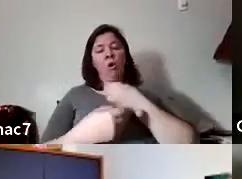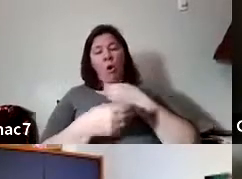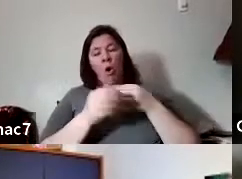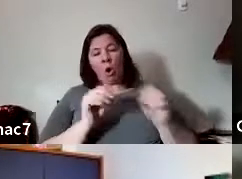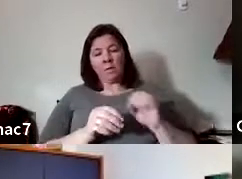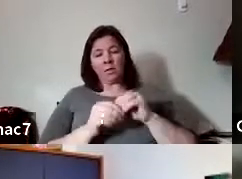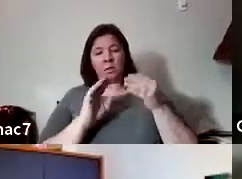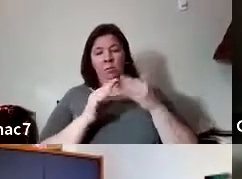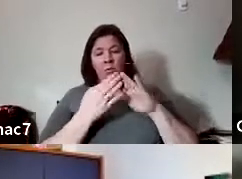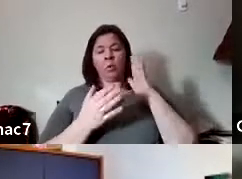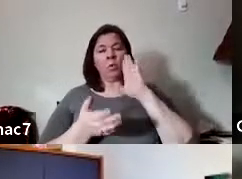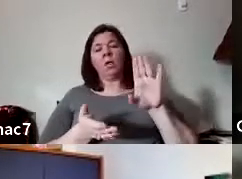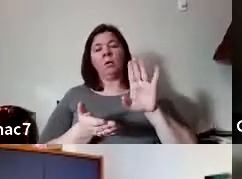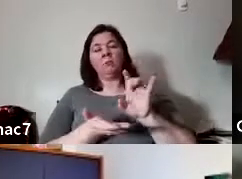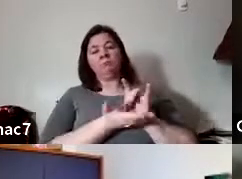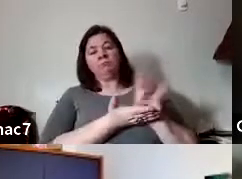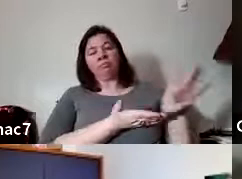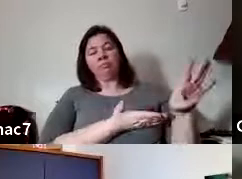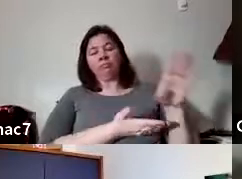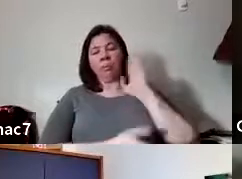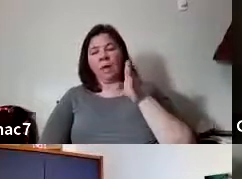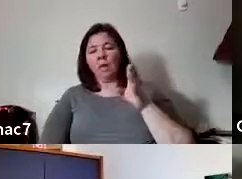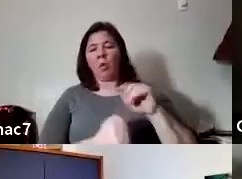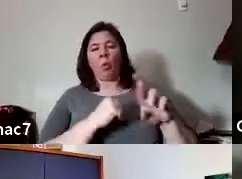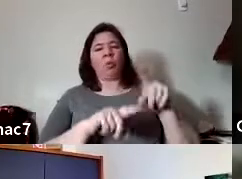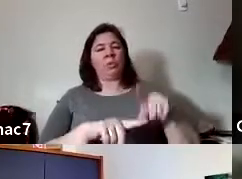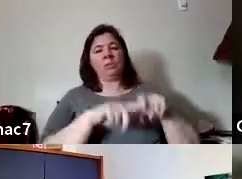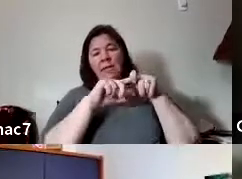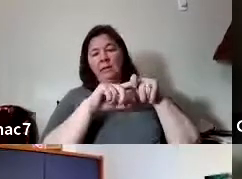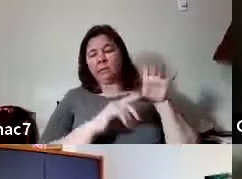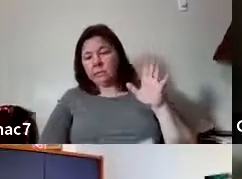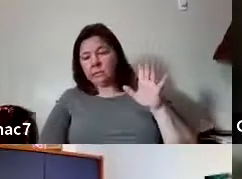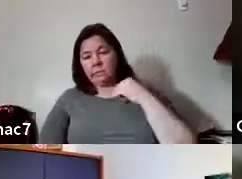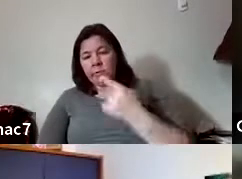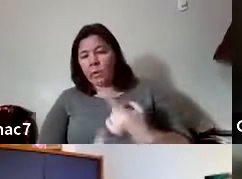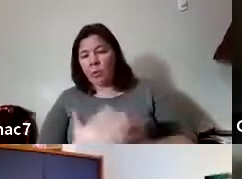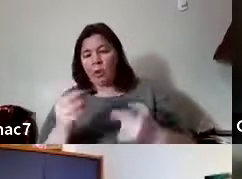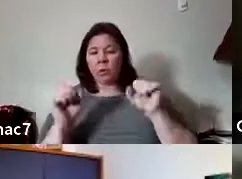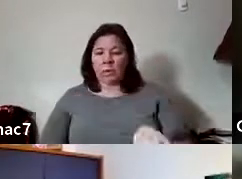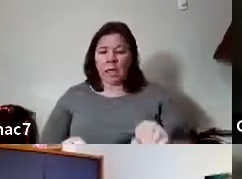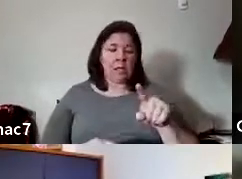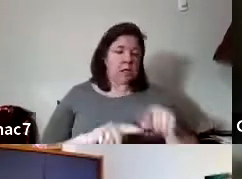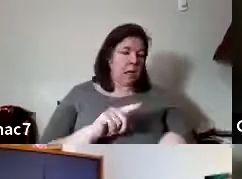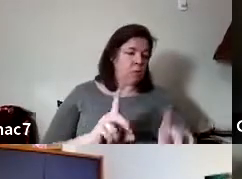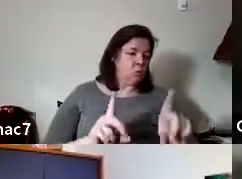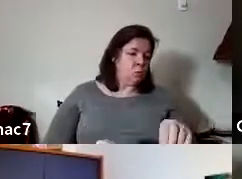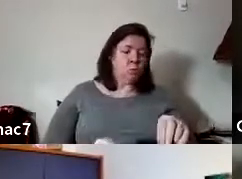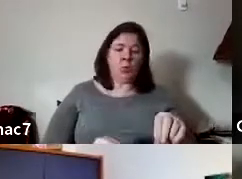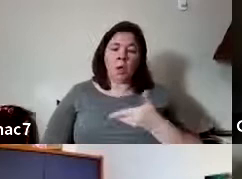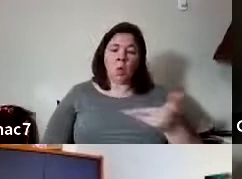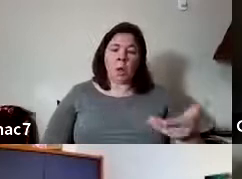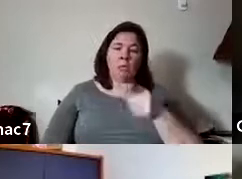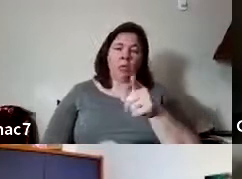get terminated or suspended. So that is just telling you, you know, what you can and can't do, and welcome you